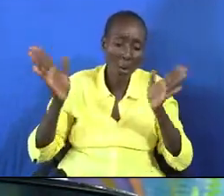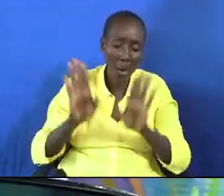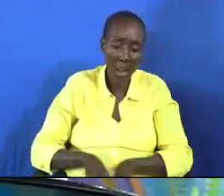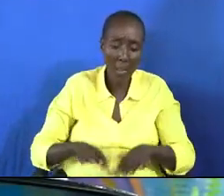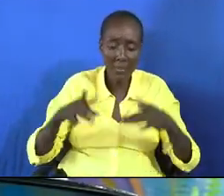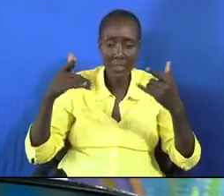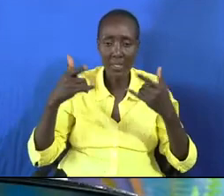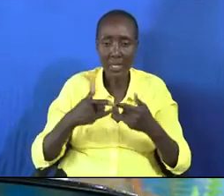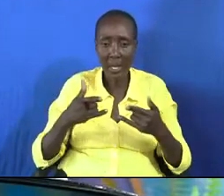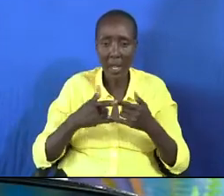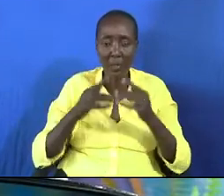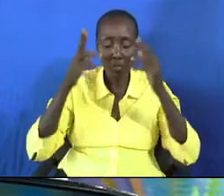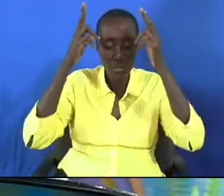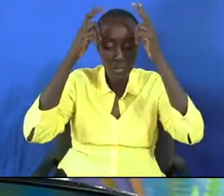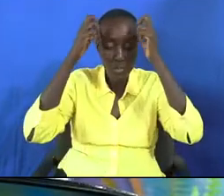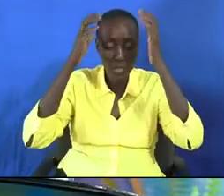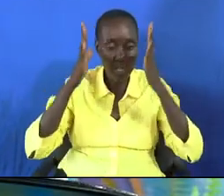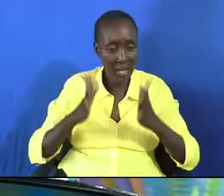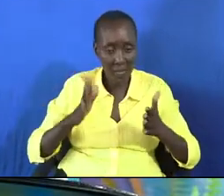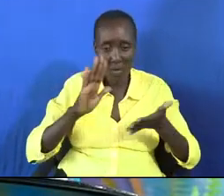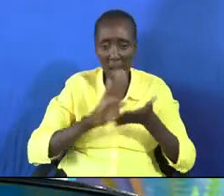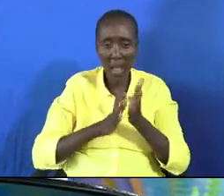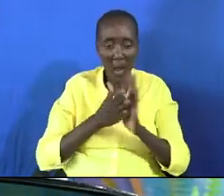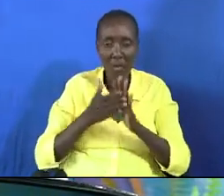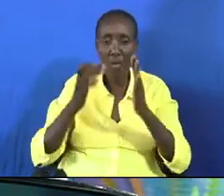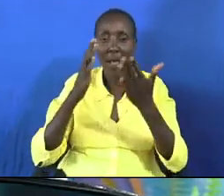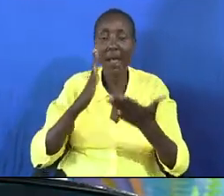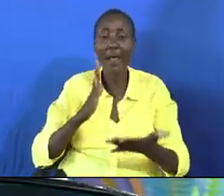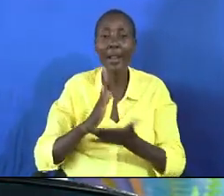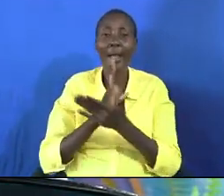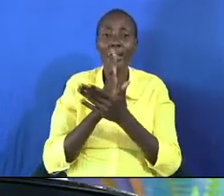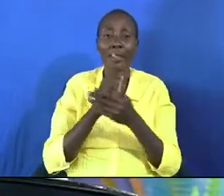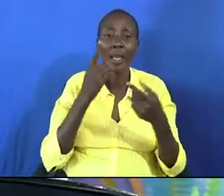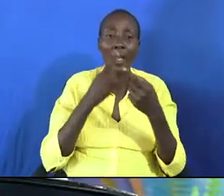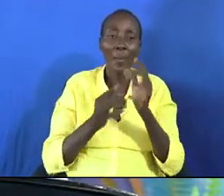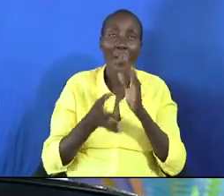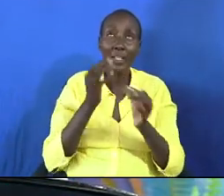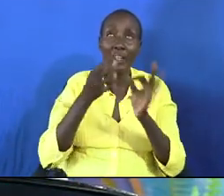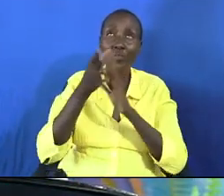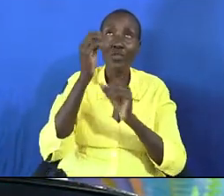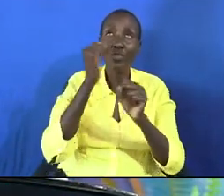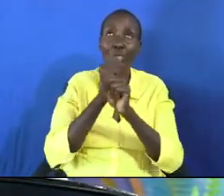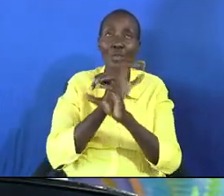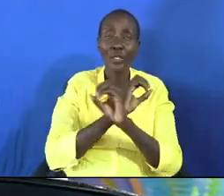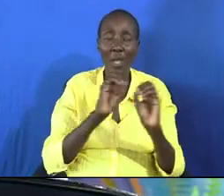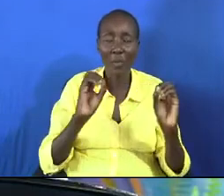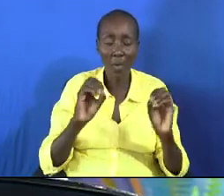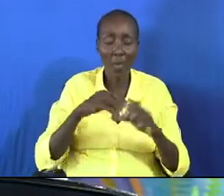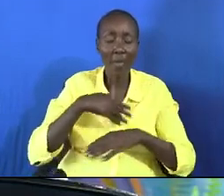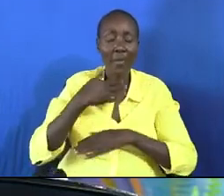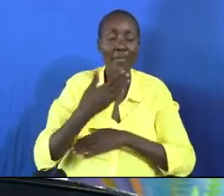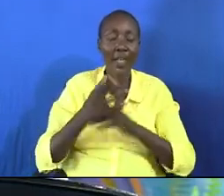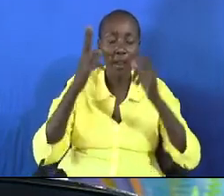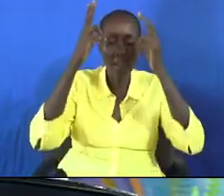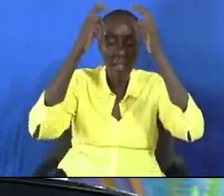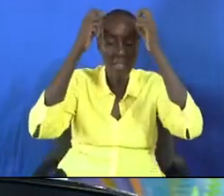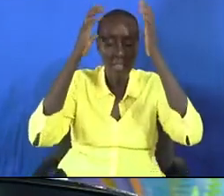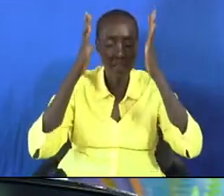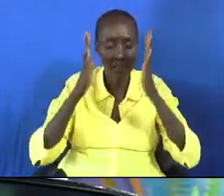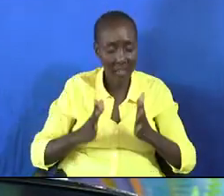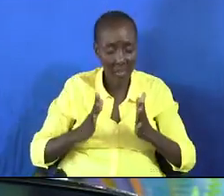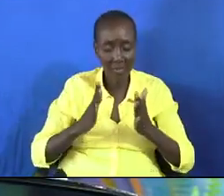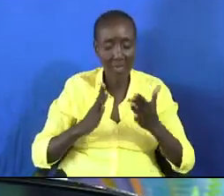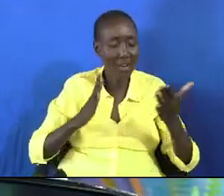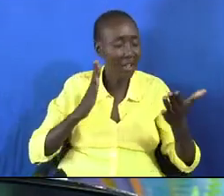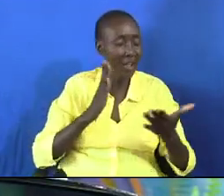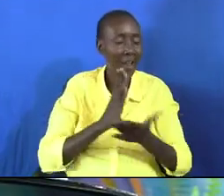that one, so that the devil has no legal right. But if we do not do this, then the devil has